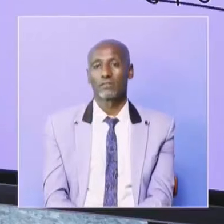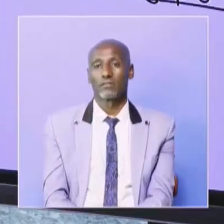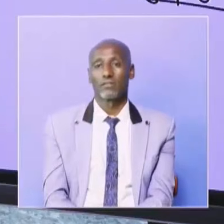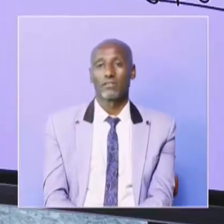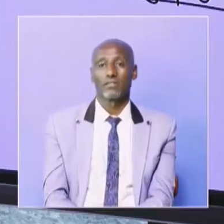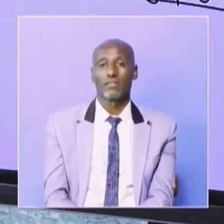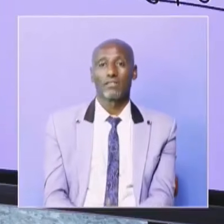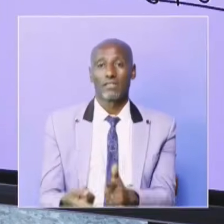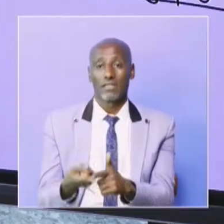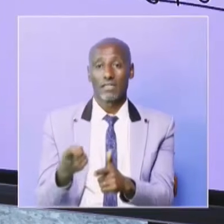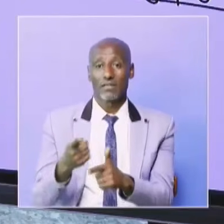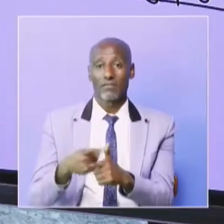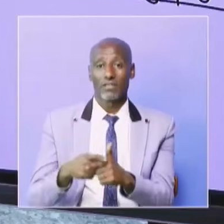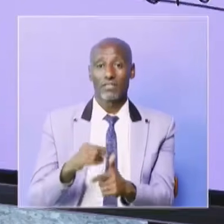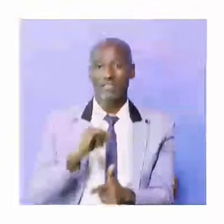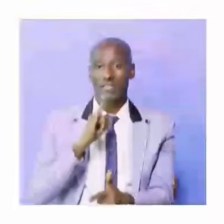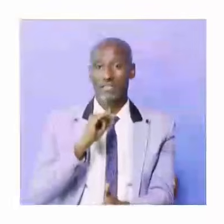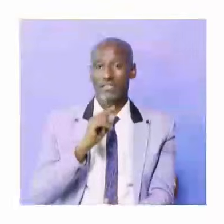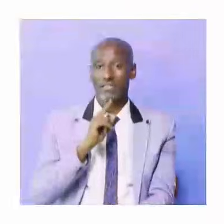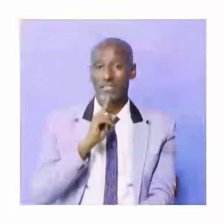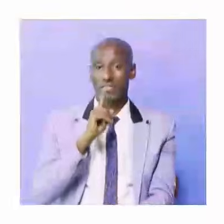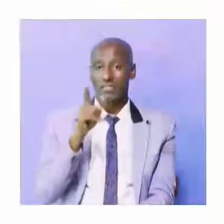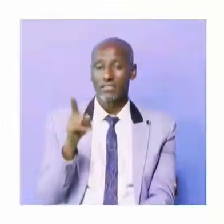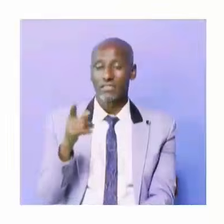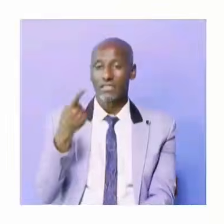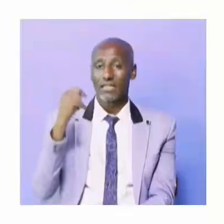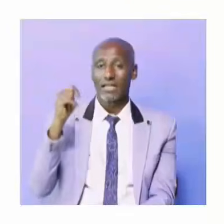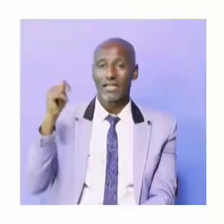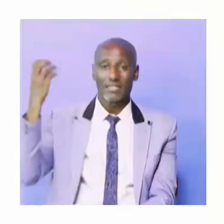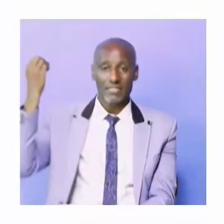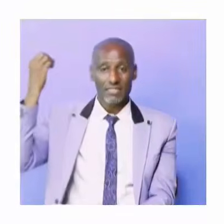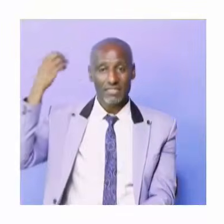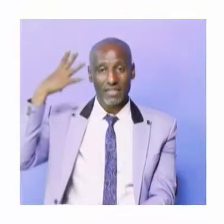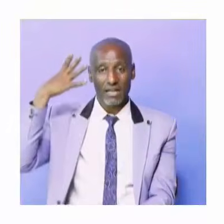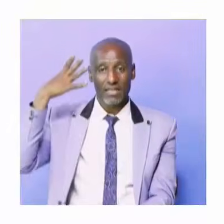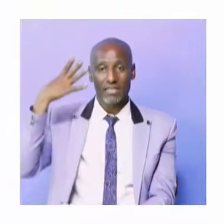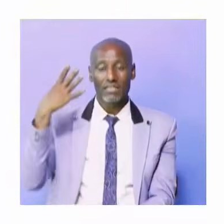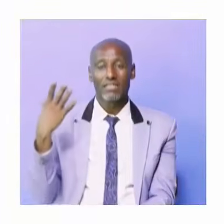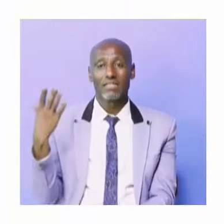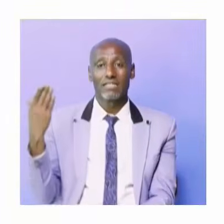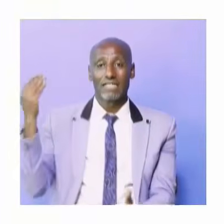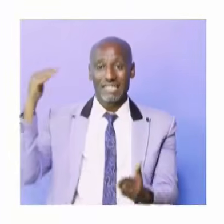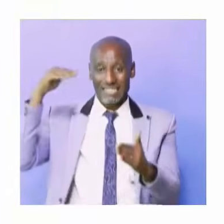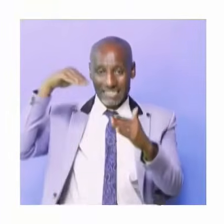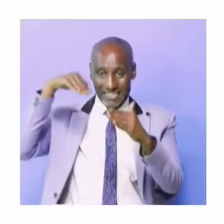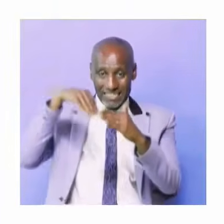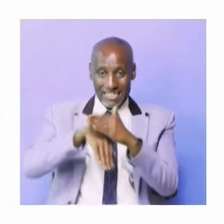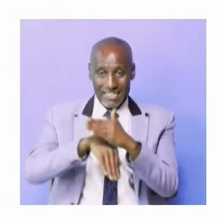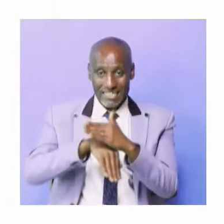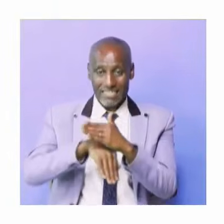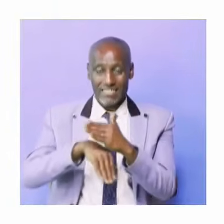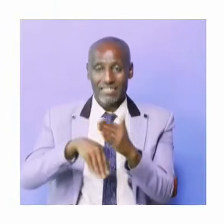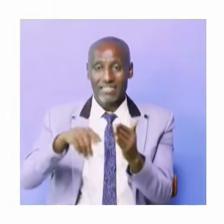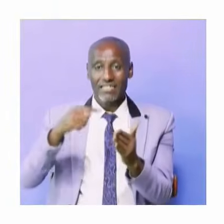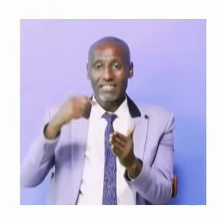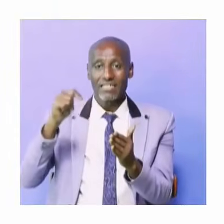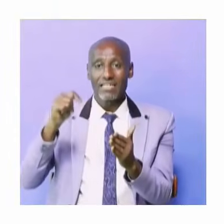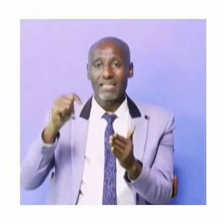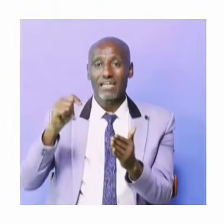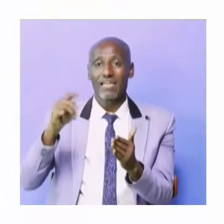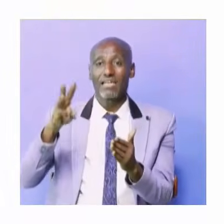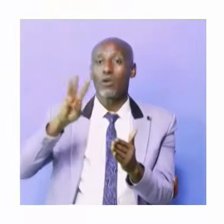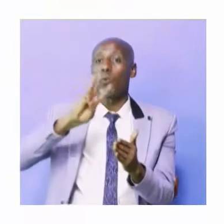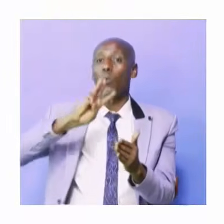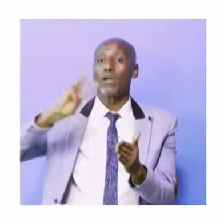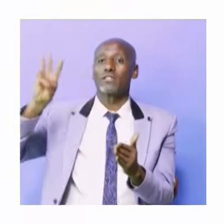true, yeah? Which is the sun, yeah? The sun sets,